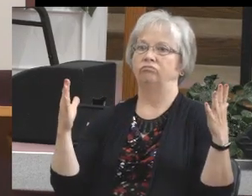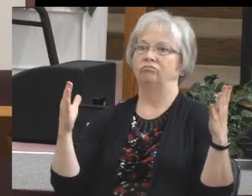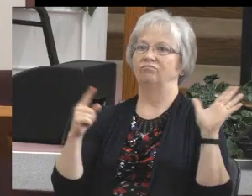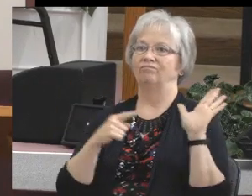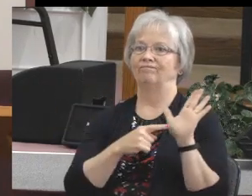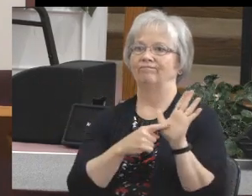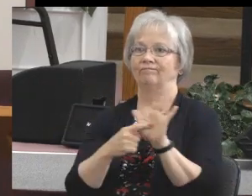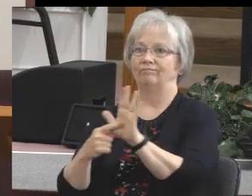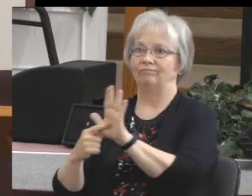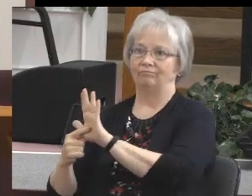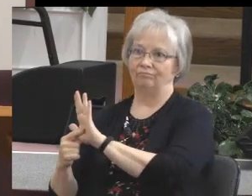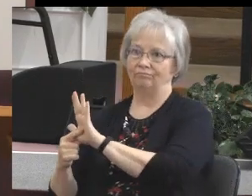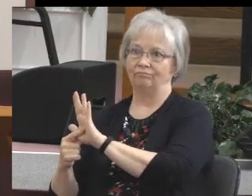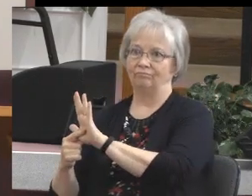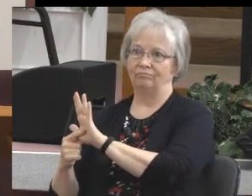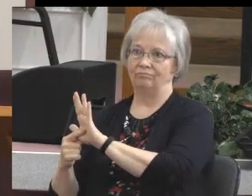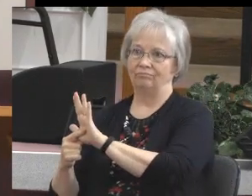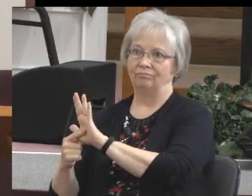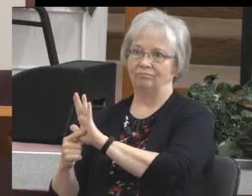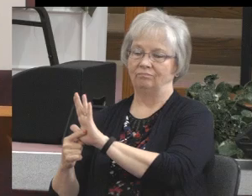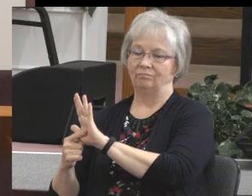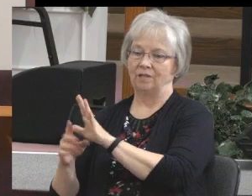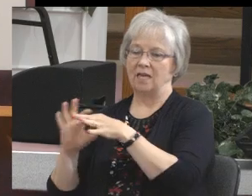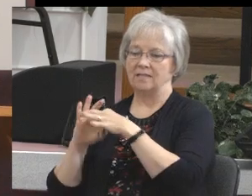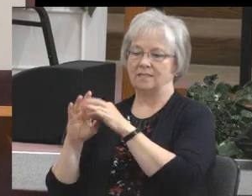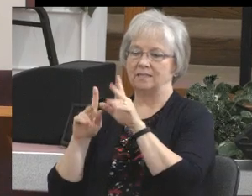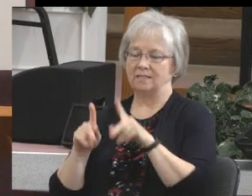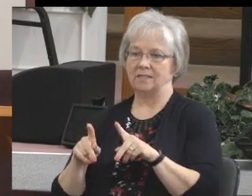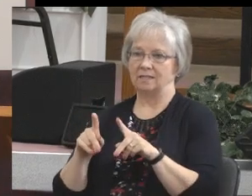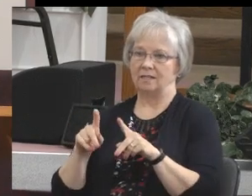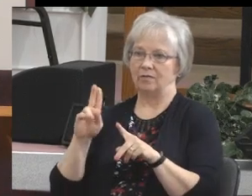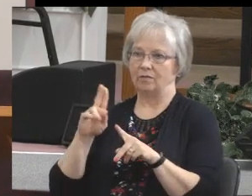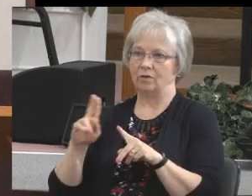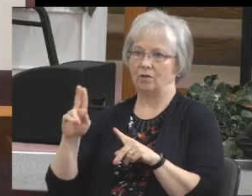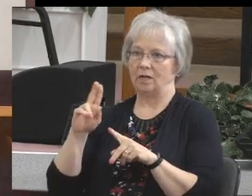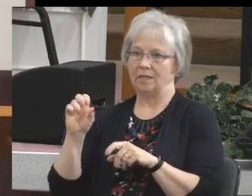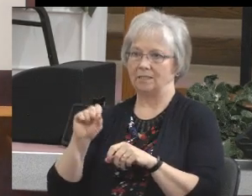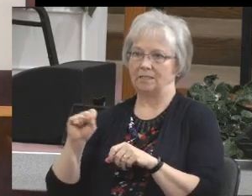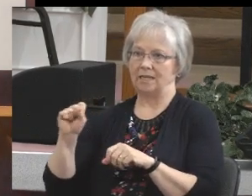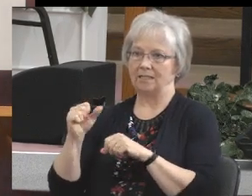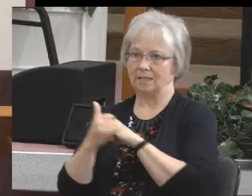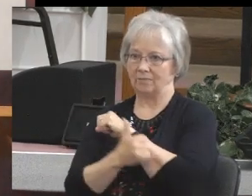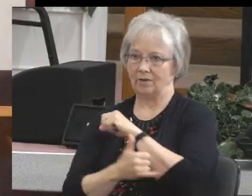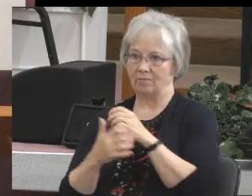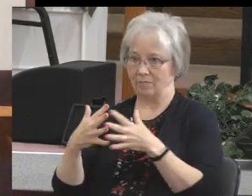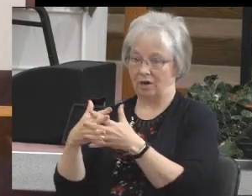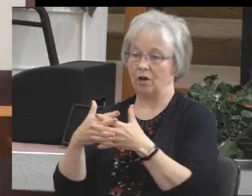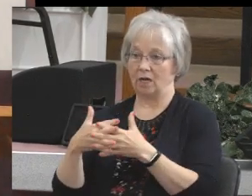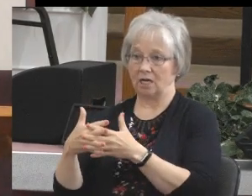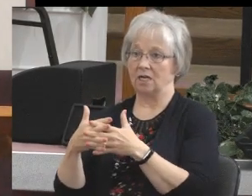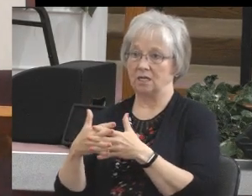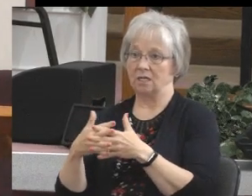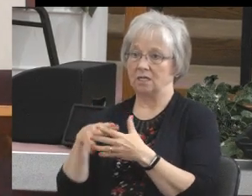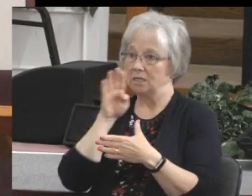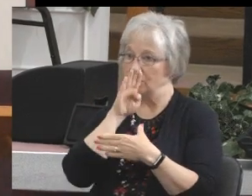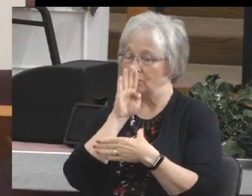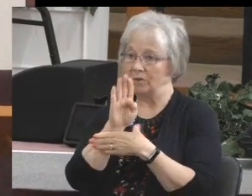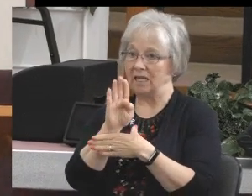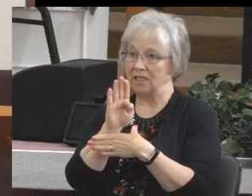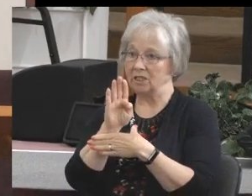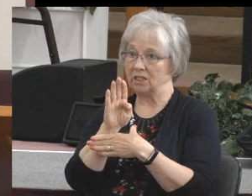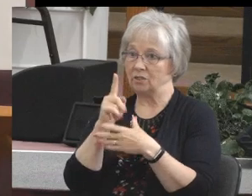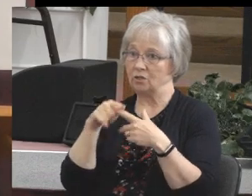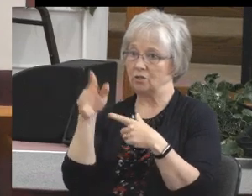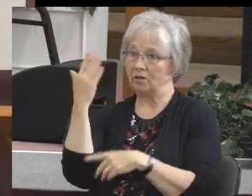As a citizen of the United States of America, to pledge allegiance to that flag and to the republic for which it stands,